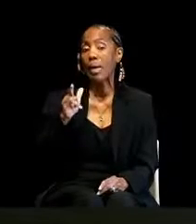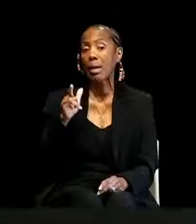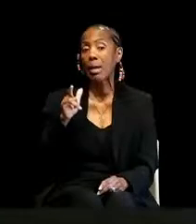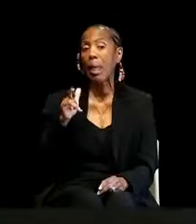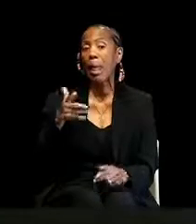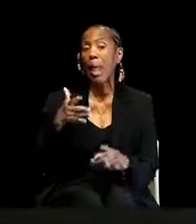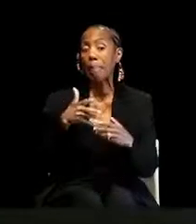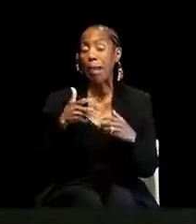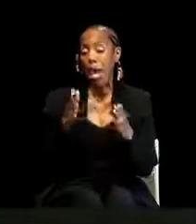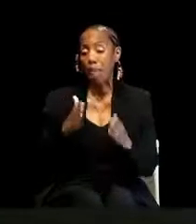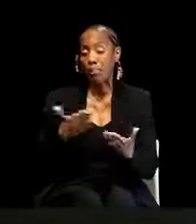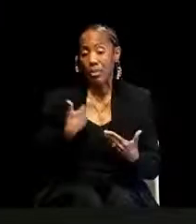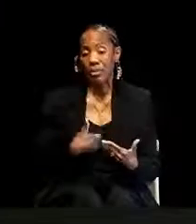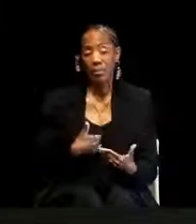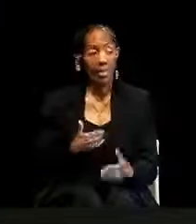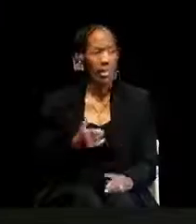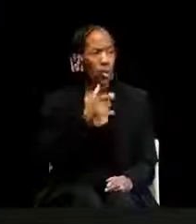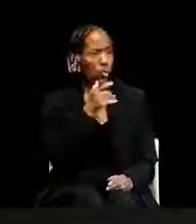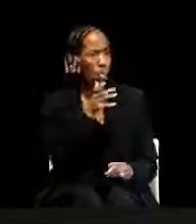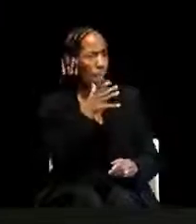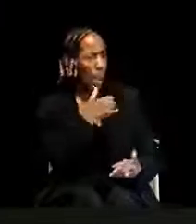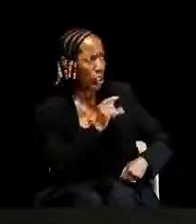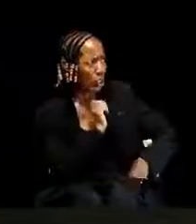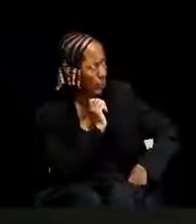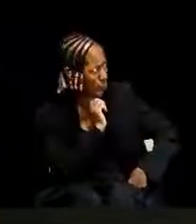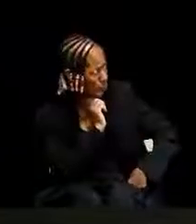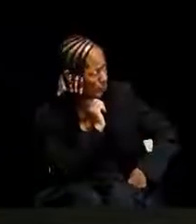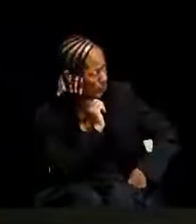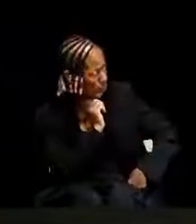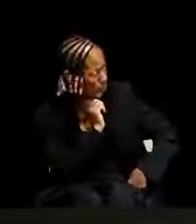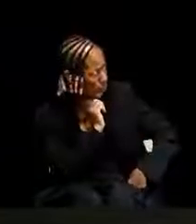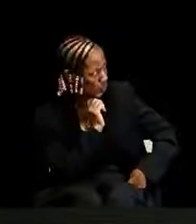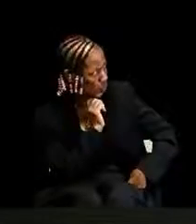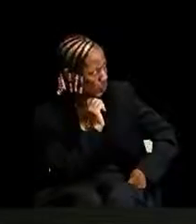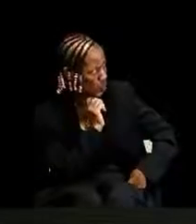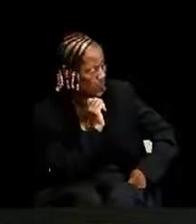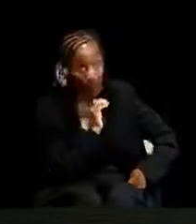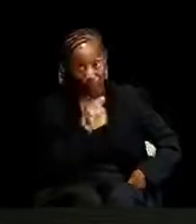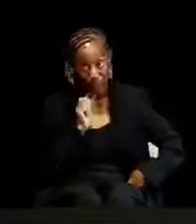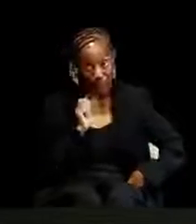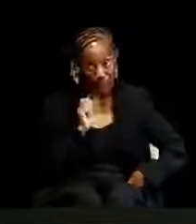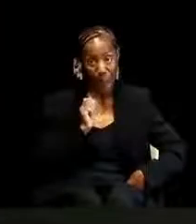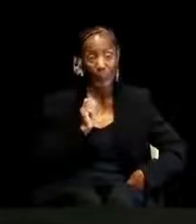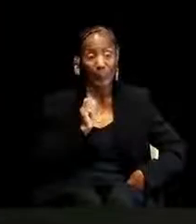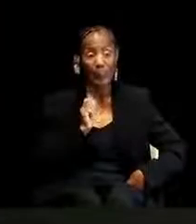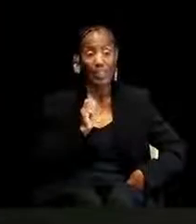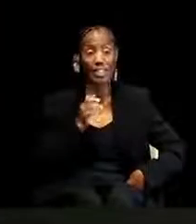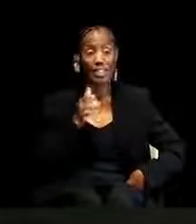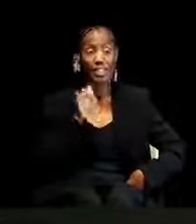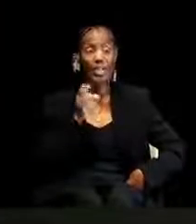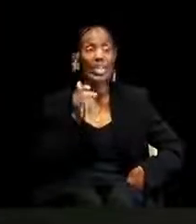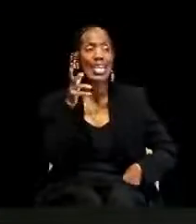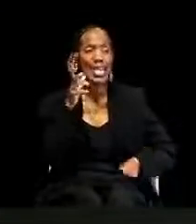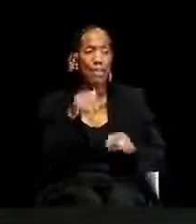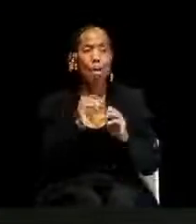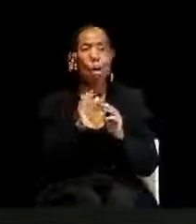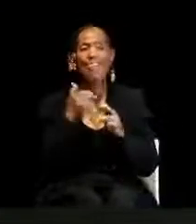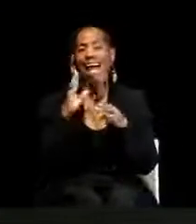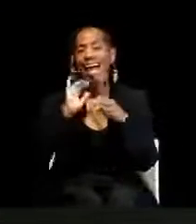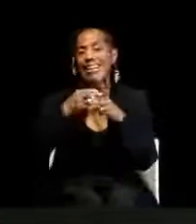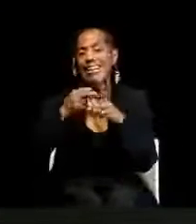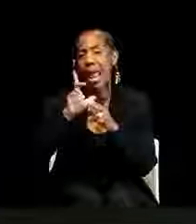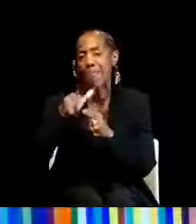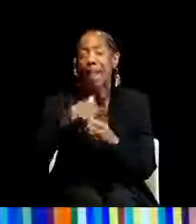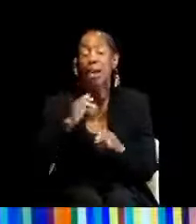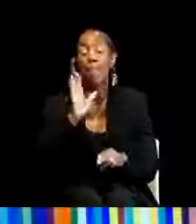too. Whose mom are you? Who's she? Y'all hear more about that name.